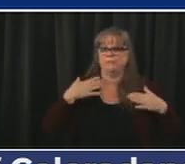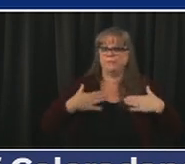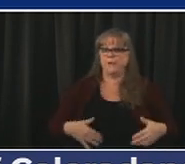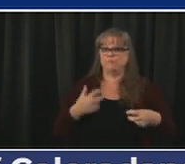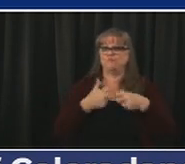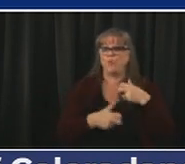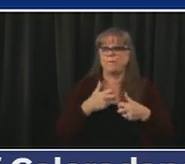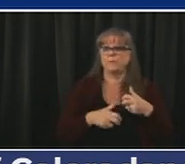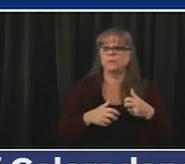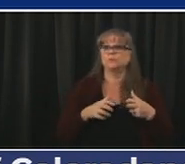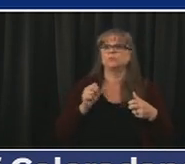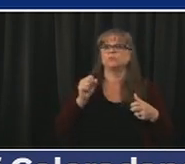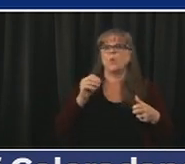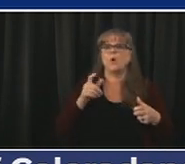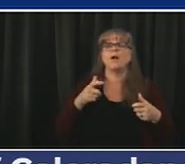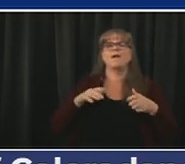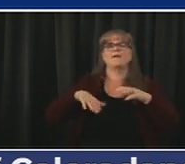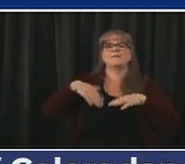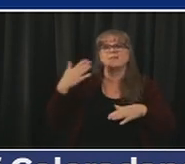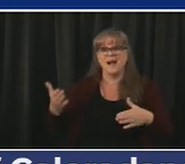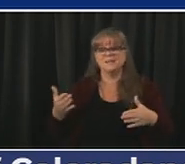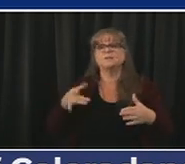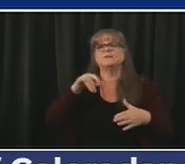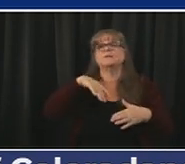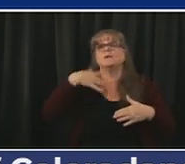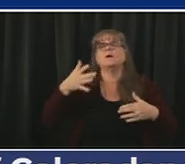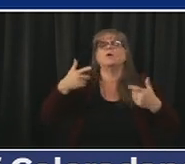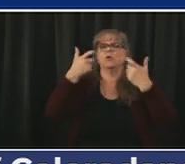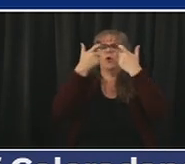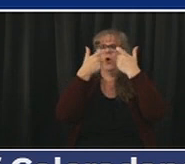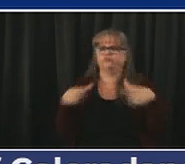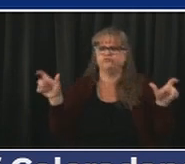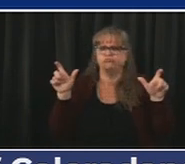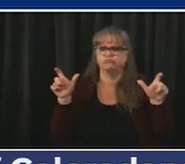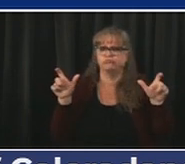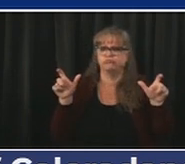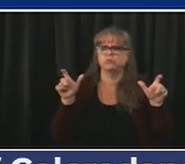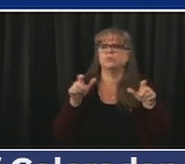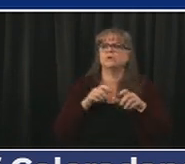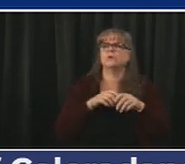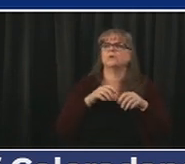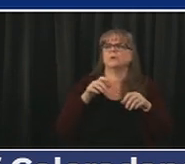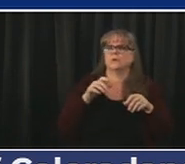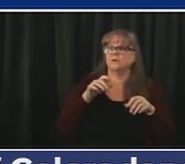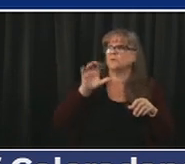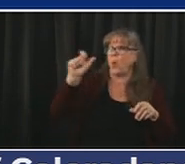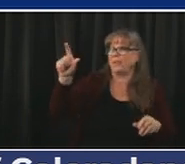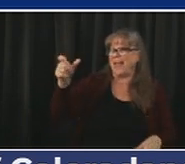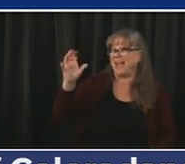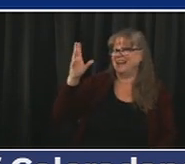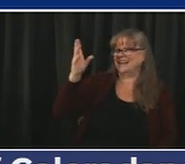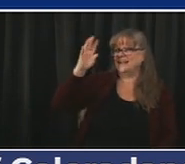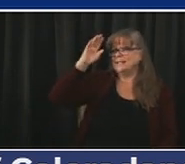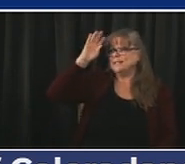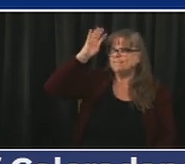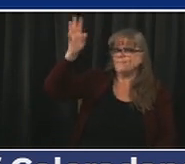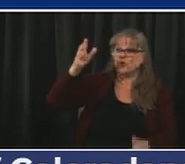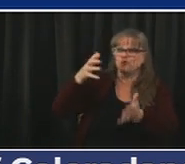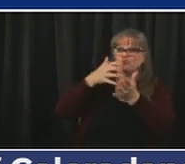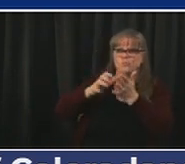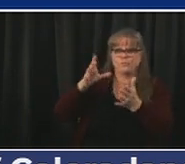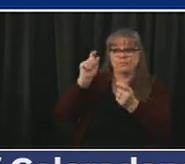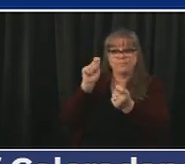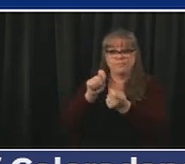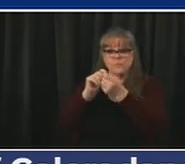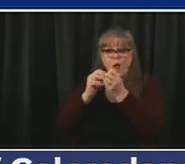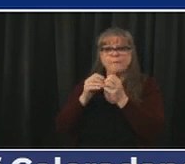Now, this is a rough estimate, and obviously as we get lower down in our phasing, some of these people who are receiving it because of the work that they do may have